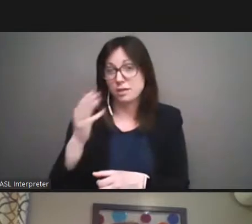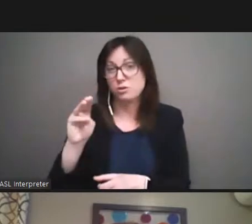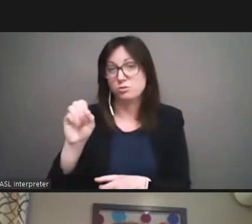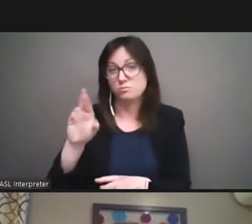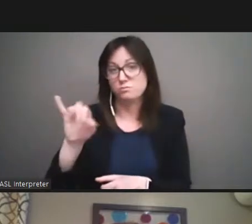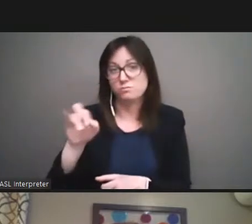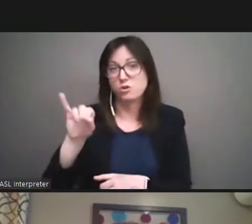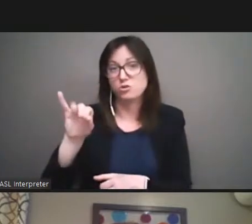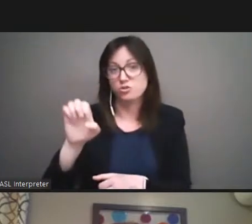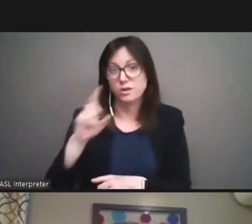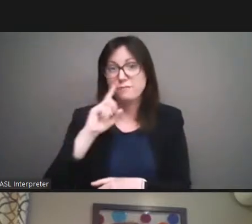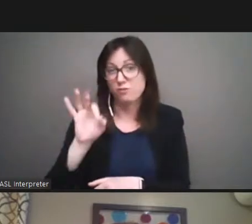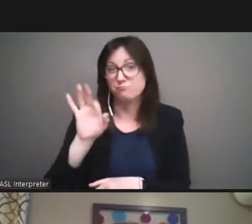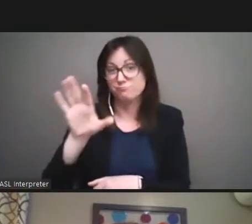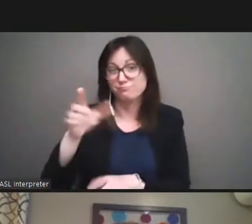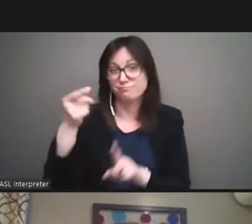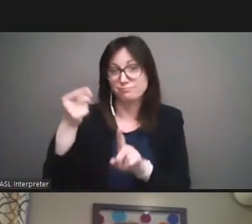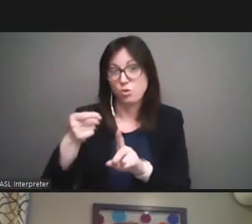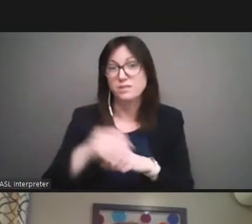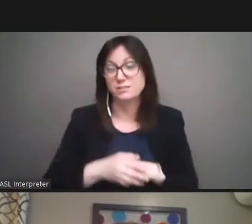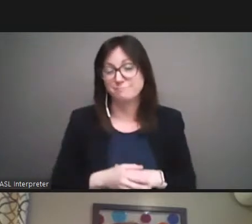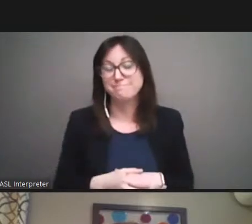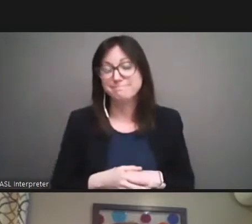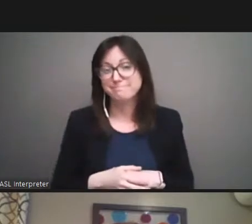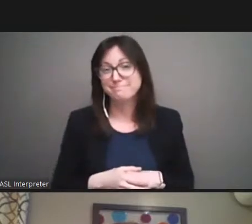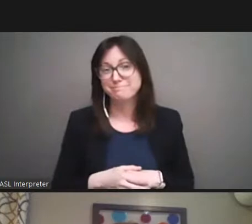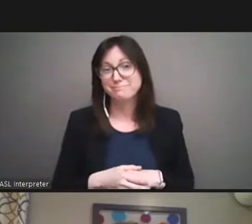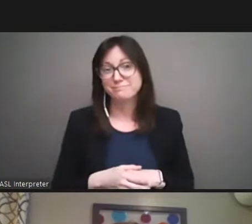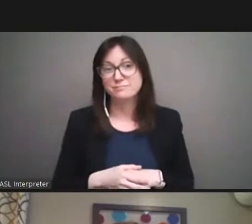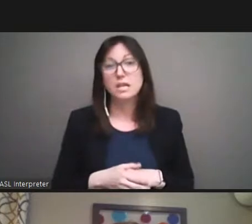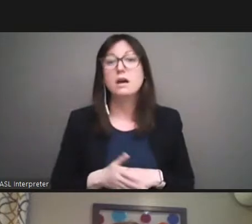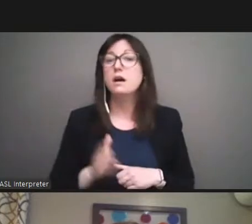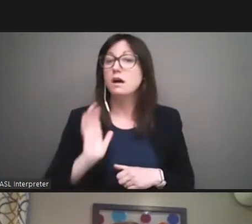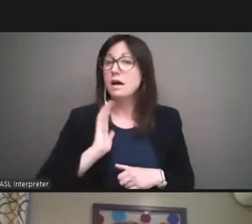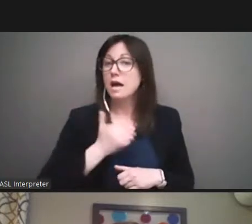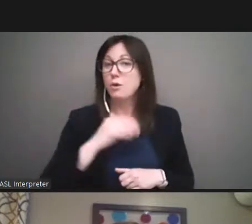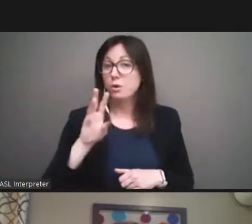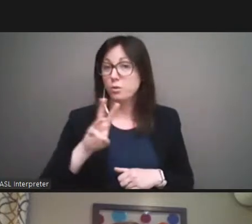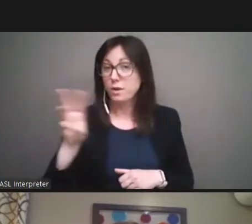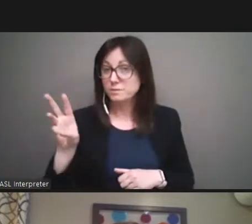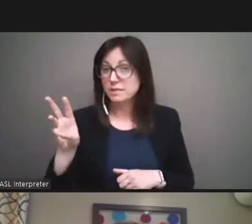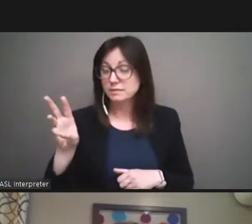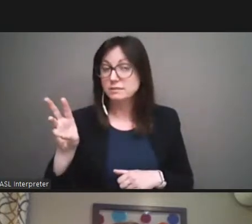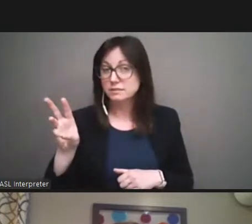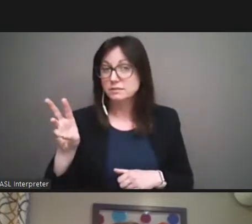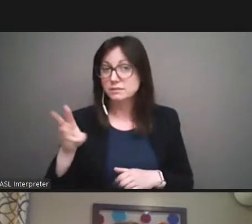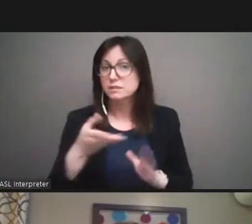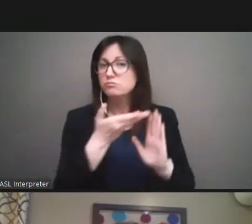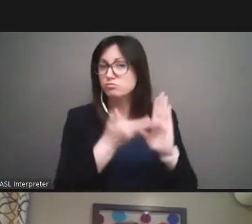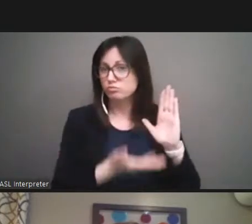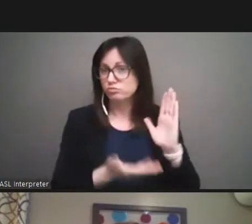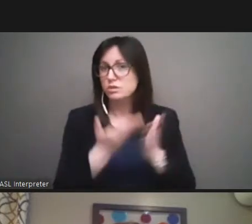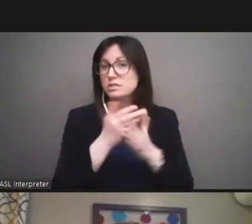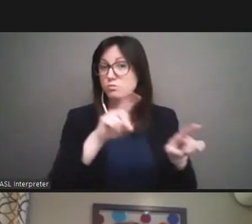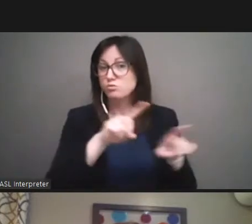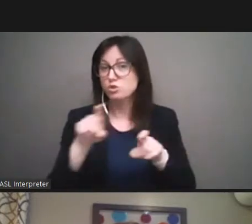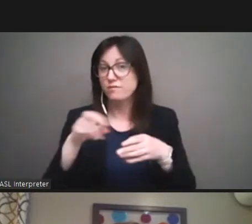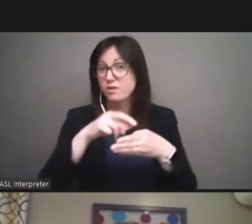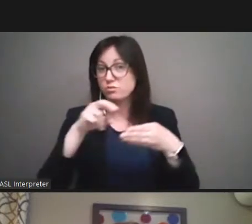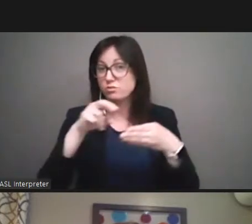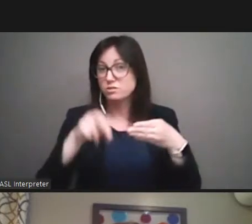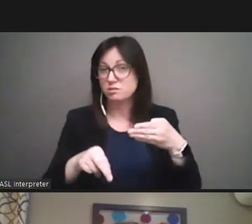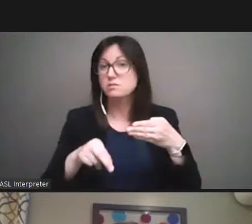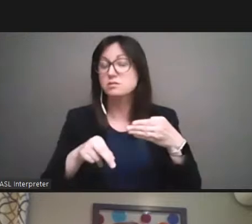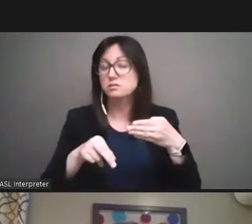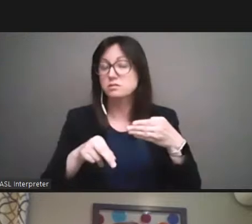that up, and point folks to our website where there are some survey results